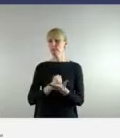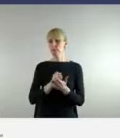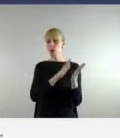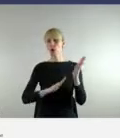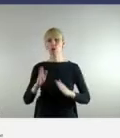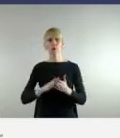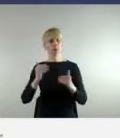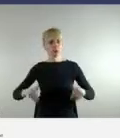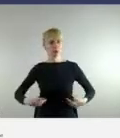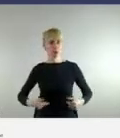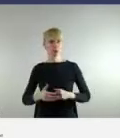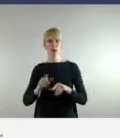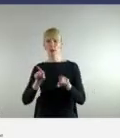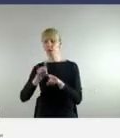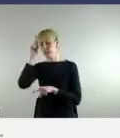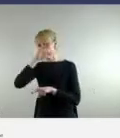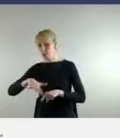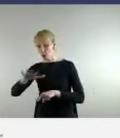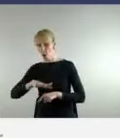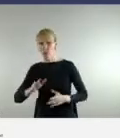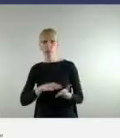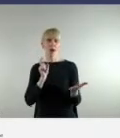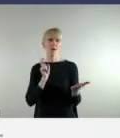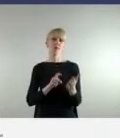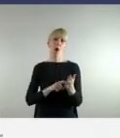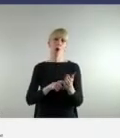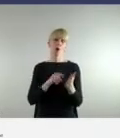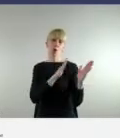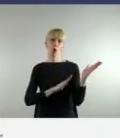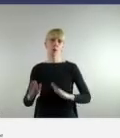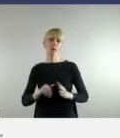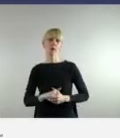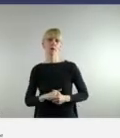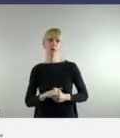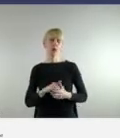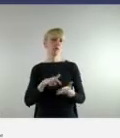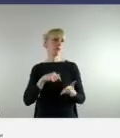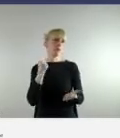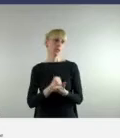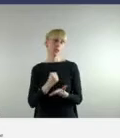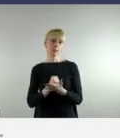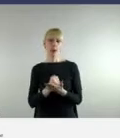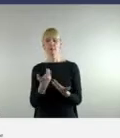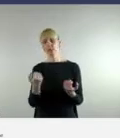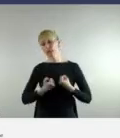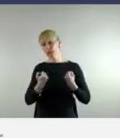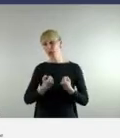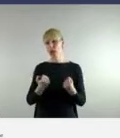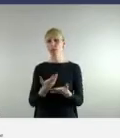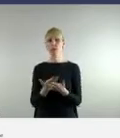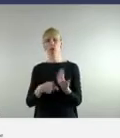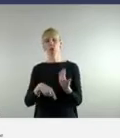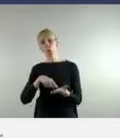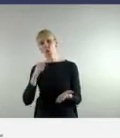Pollution Act, Working Environment Act, and so on. The goals that we have for public safety